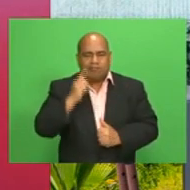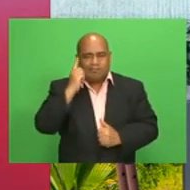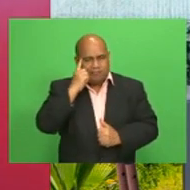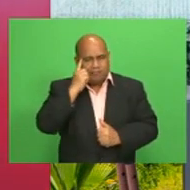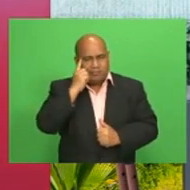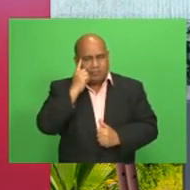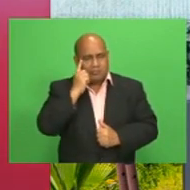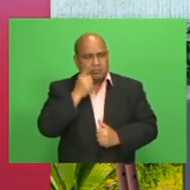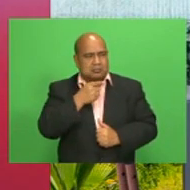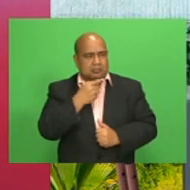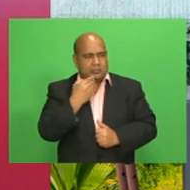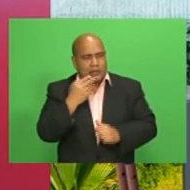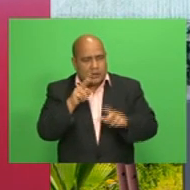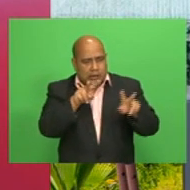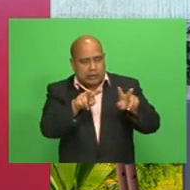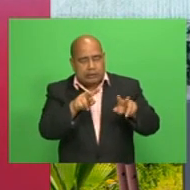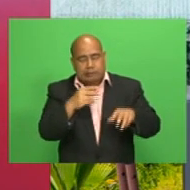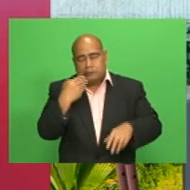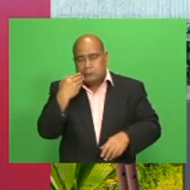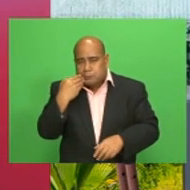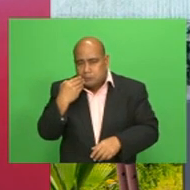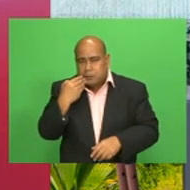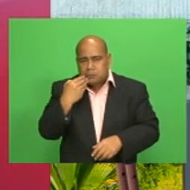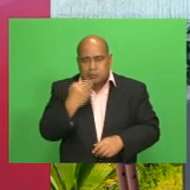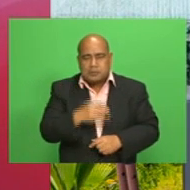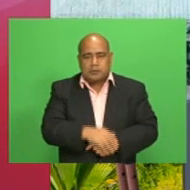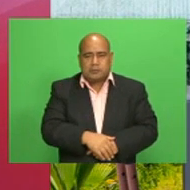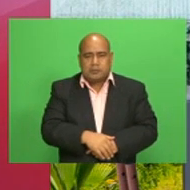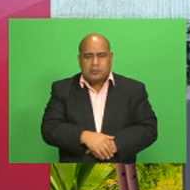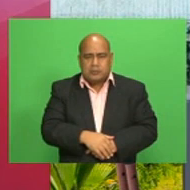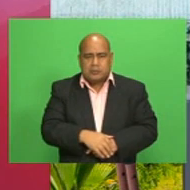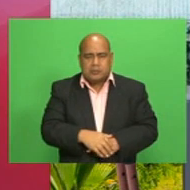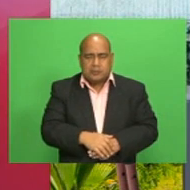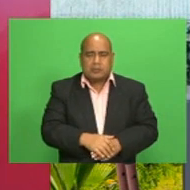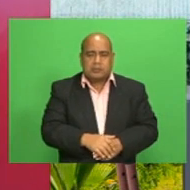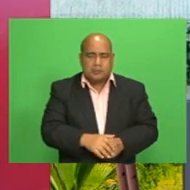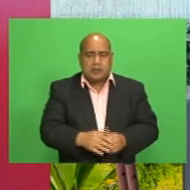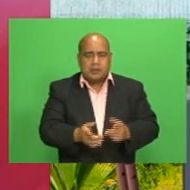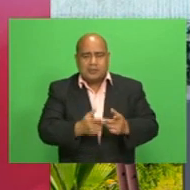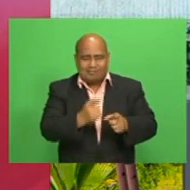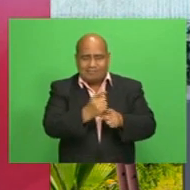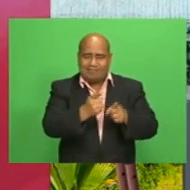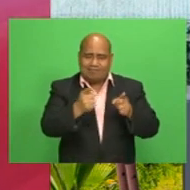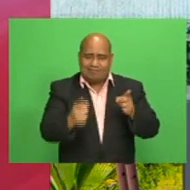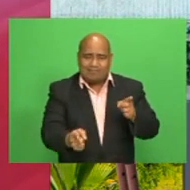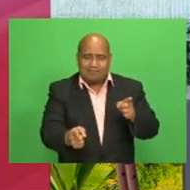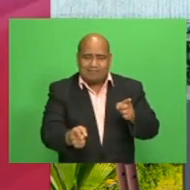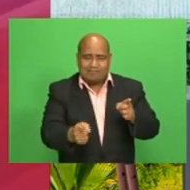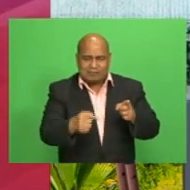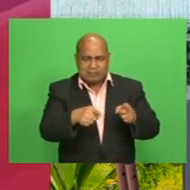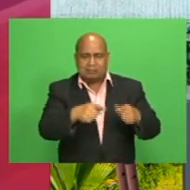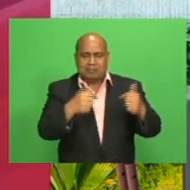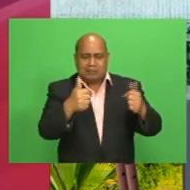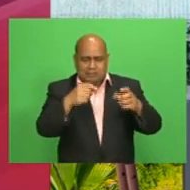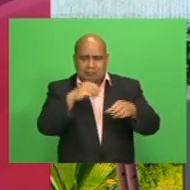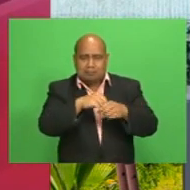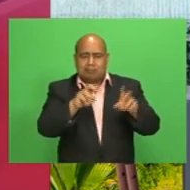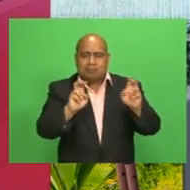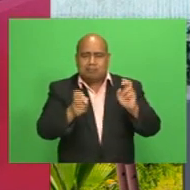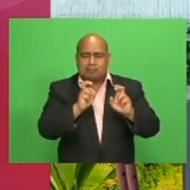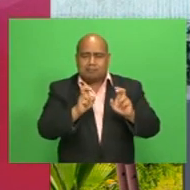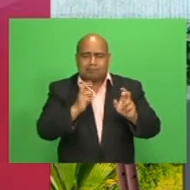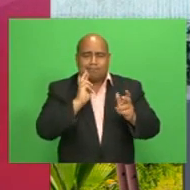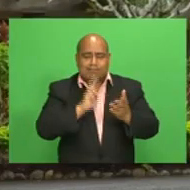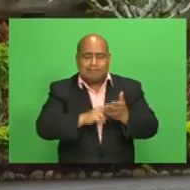I think the governance which was raised in the BDO report seems to